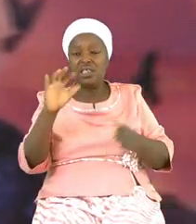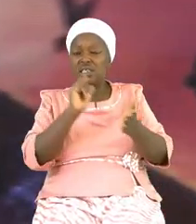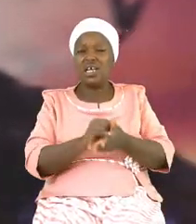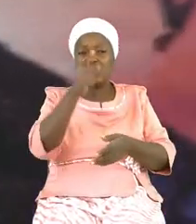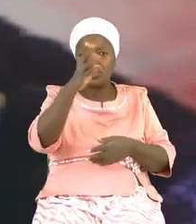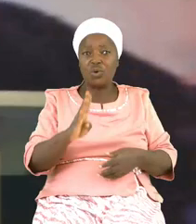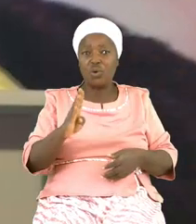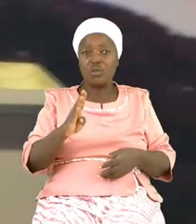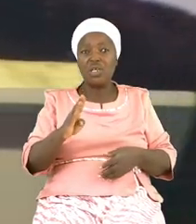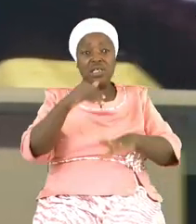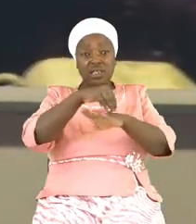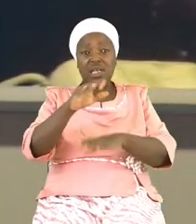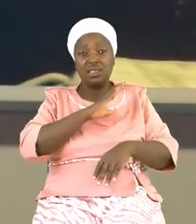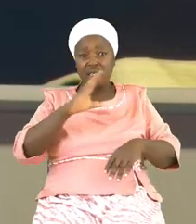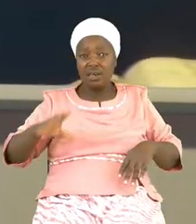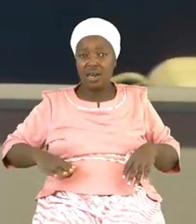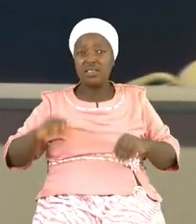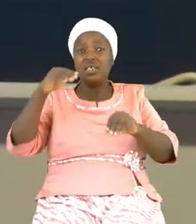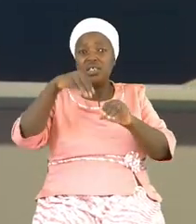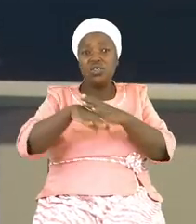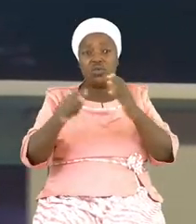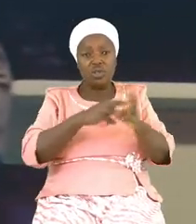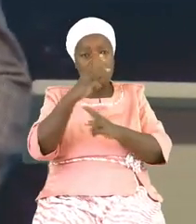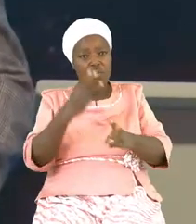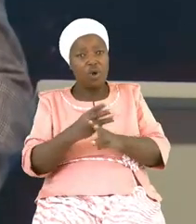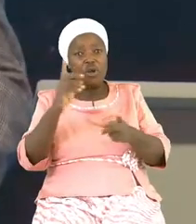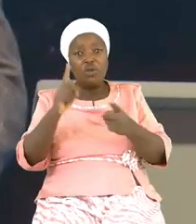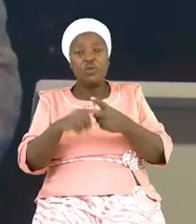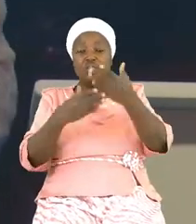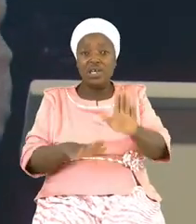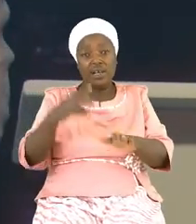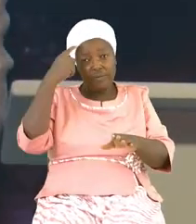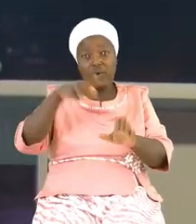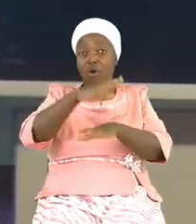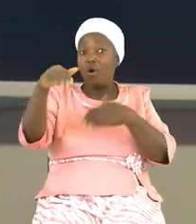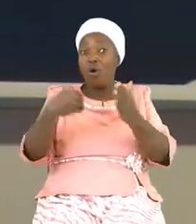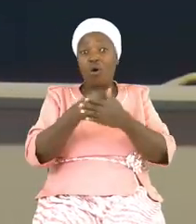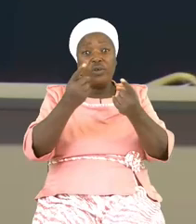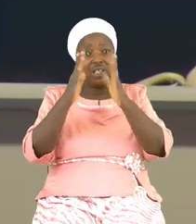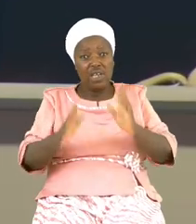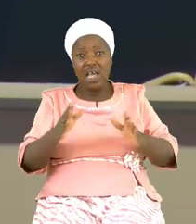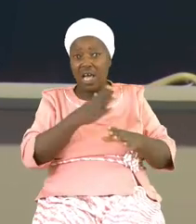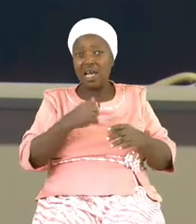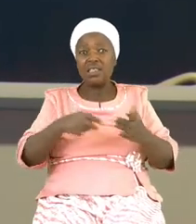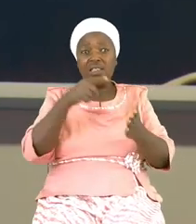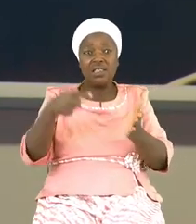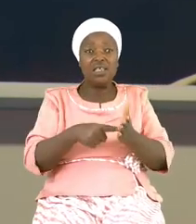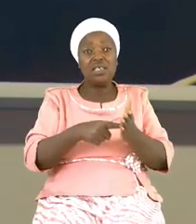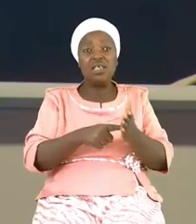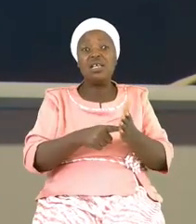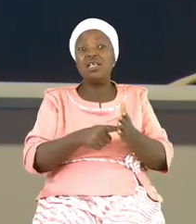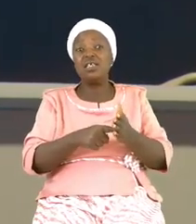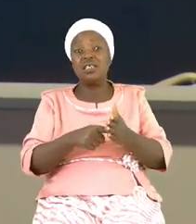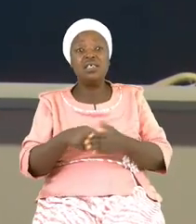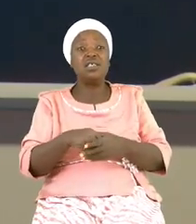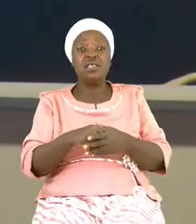sent Christ into the world to die for all sinners. And this grace, and this